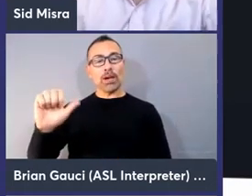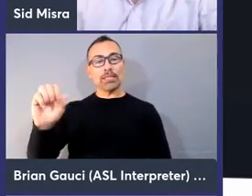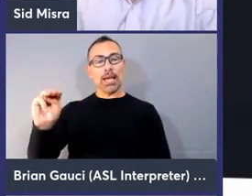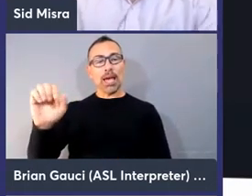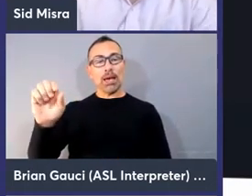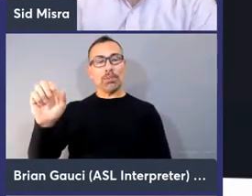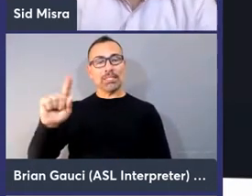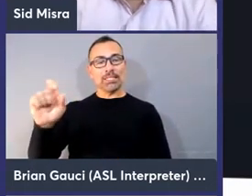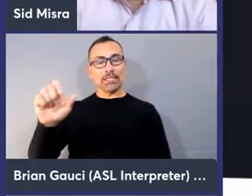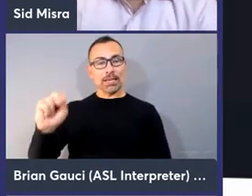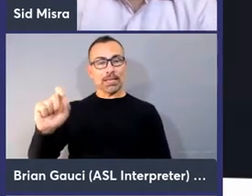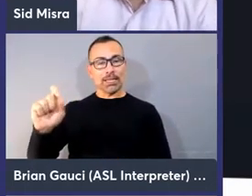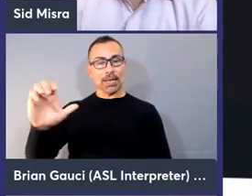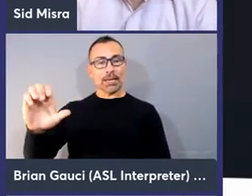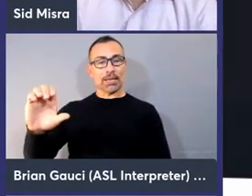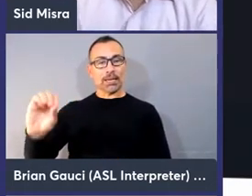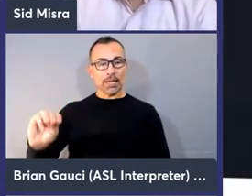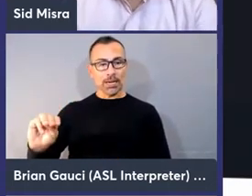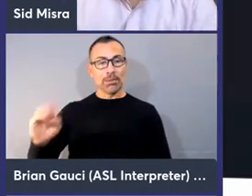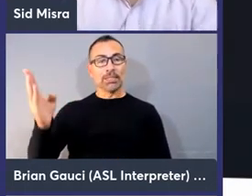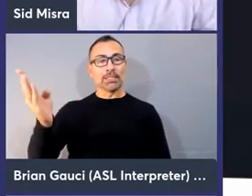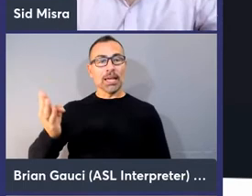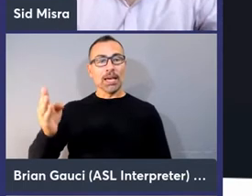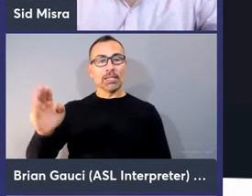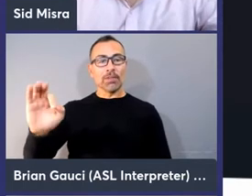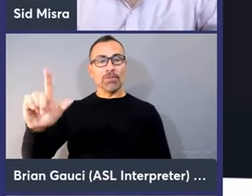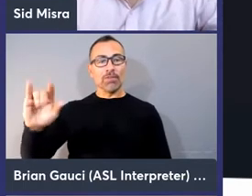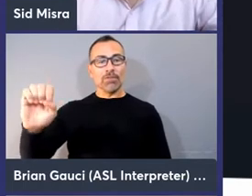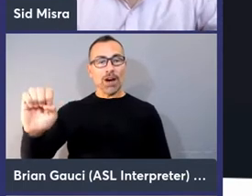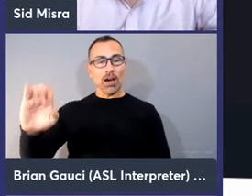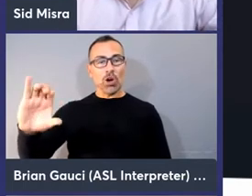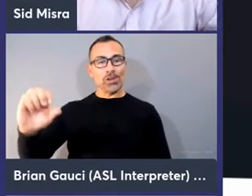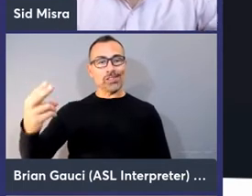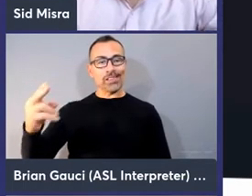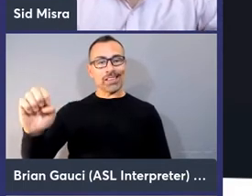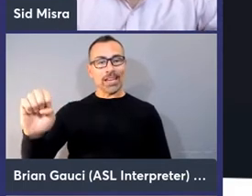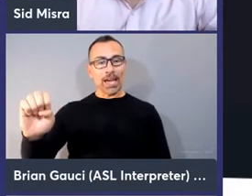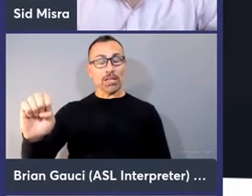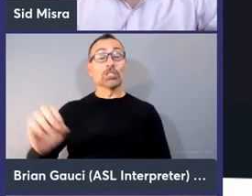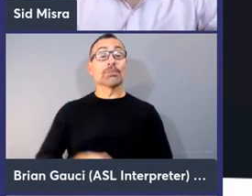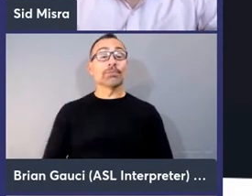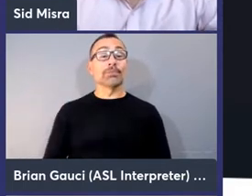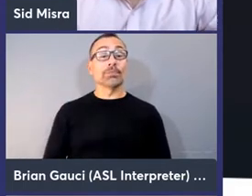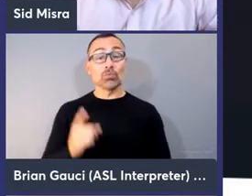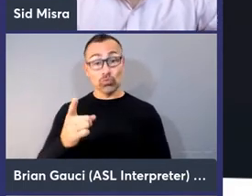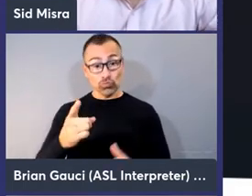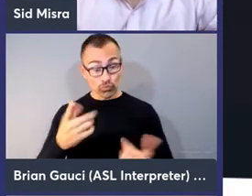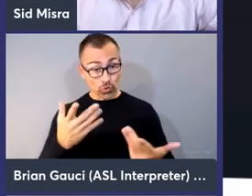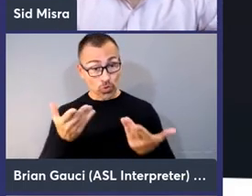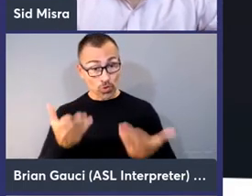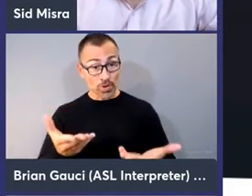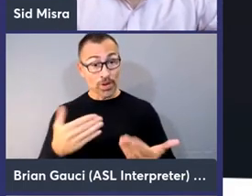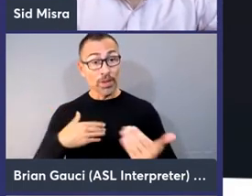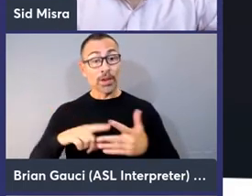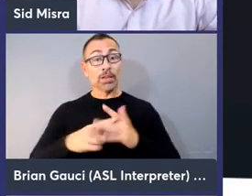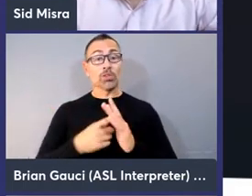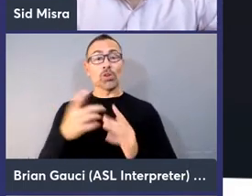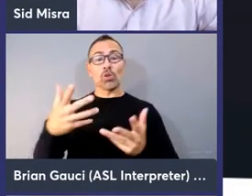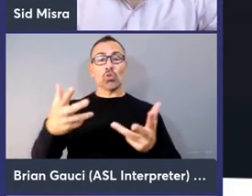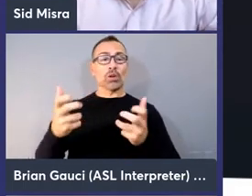awsamazon.com/filecache. You can go there and you can really very quickly get started by hitting this orange get started